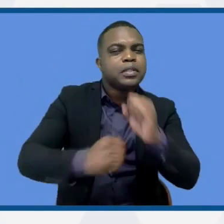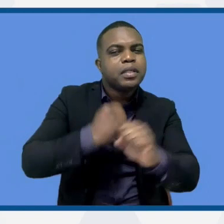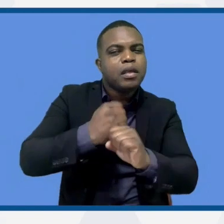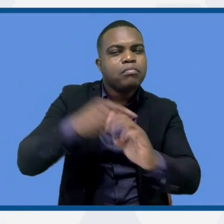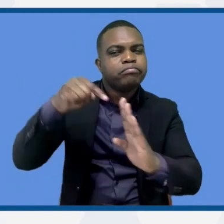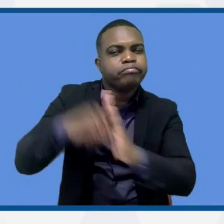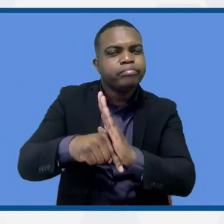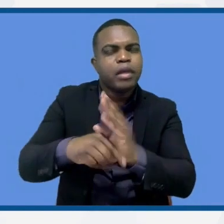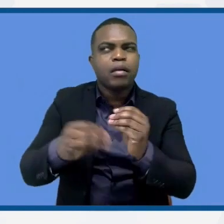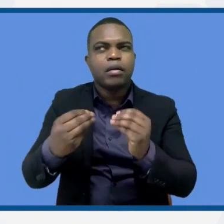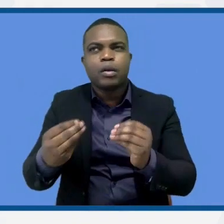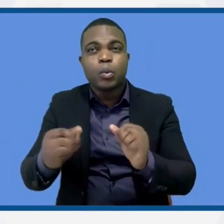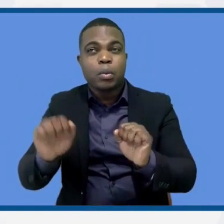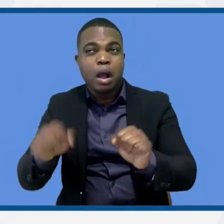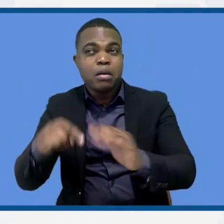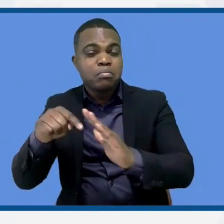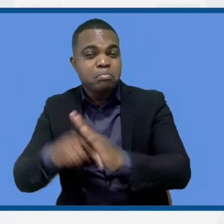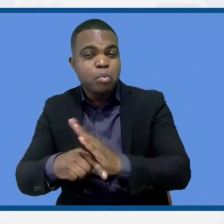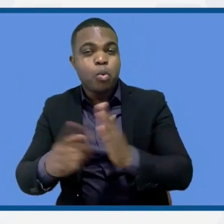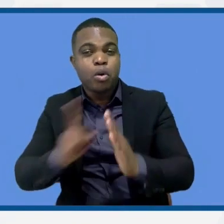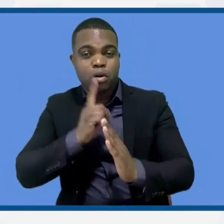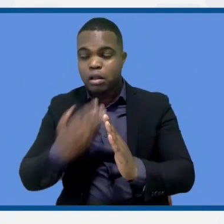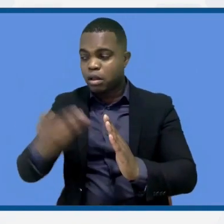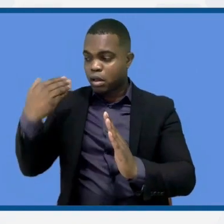example, of seismic activity